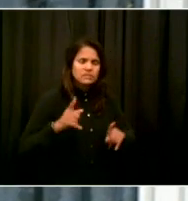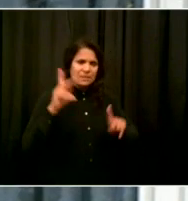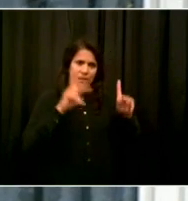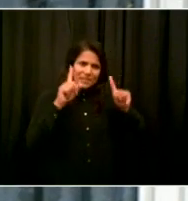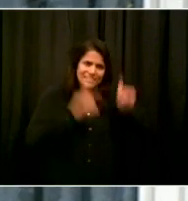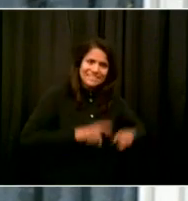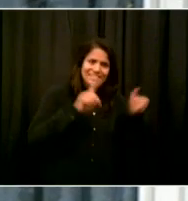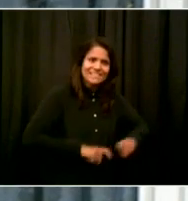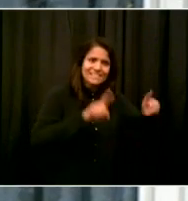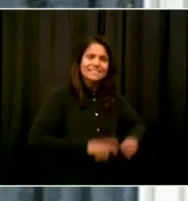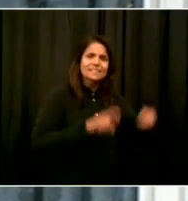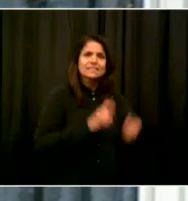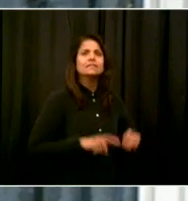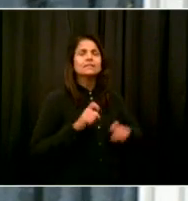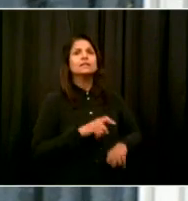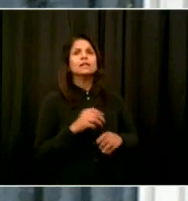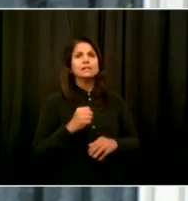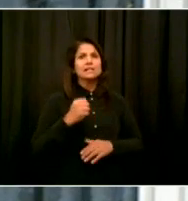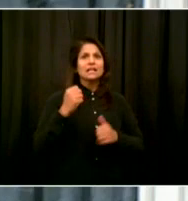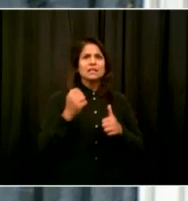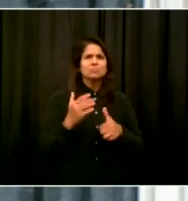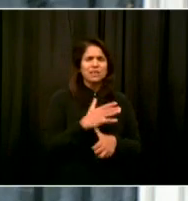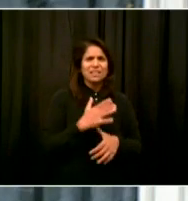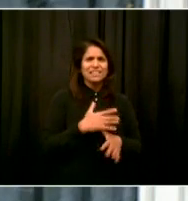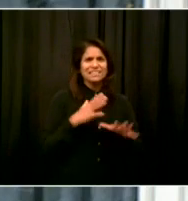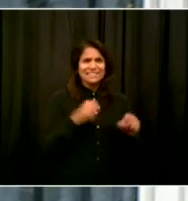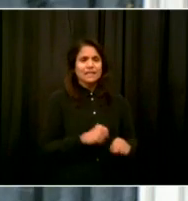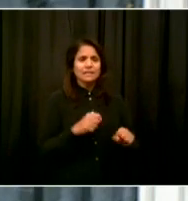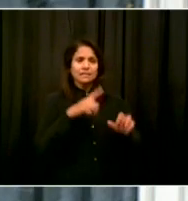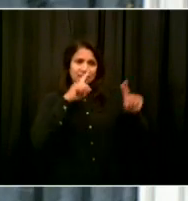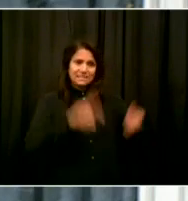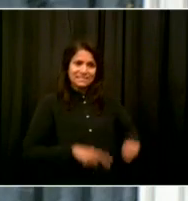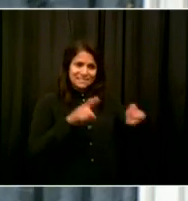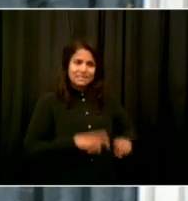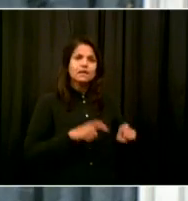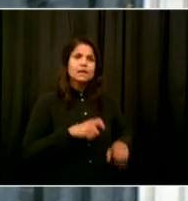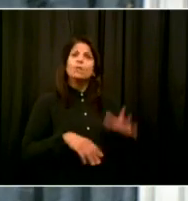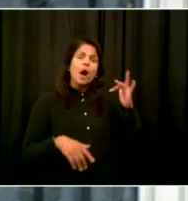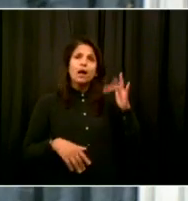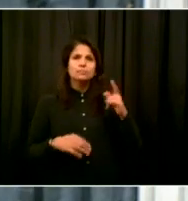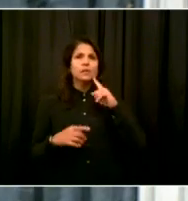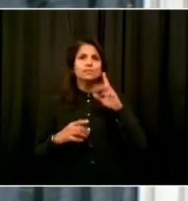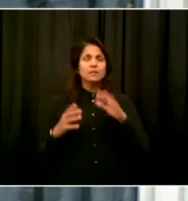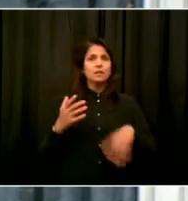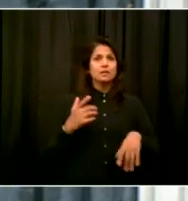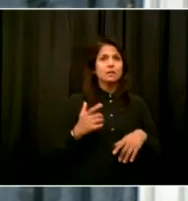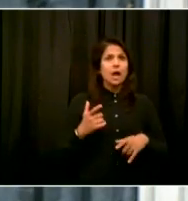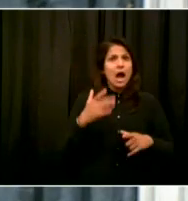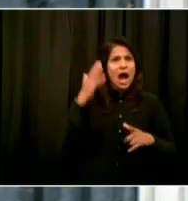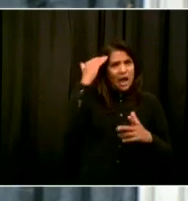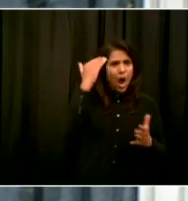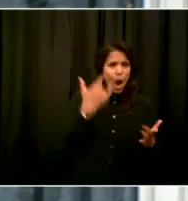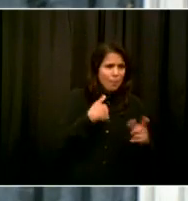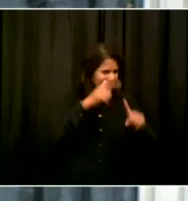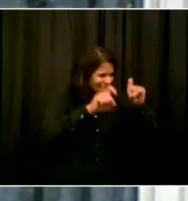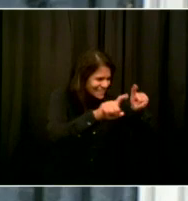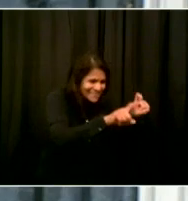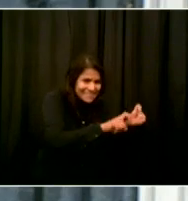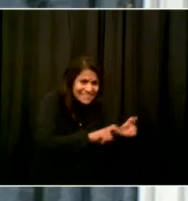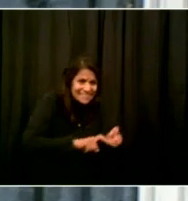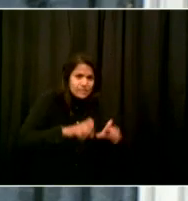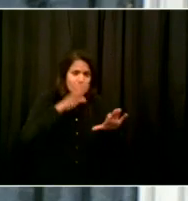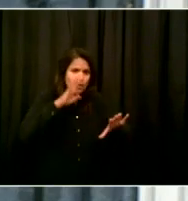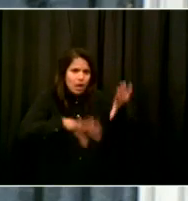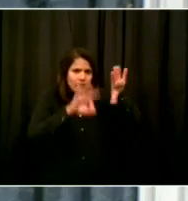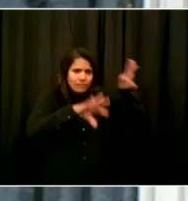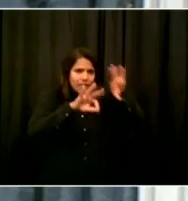Islander that comes out and gets tested on Tuesday, you have strengthened our ability to win that fight. Now, what we're going to be doing in Staten